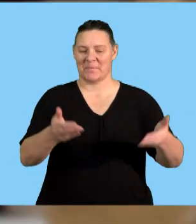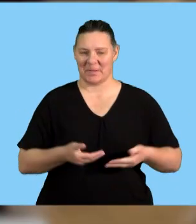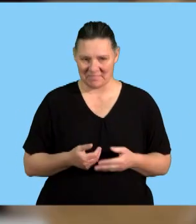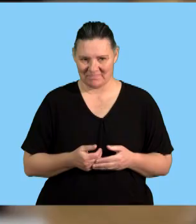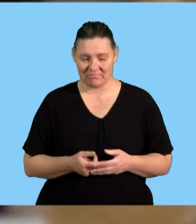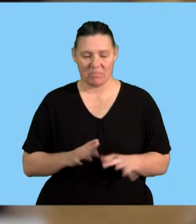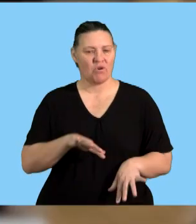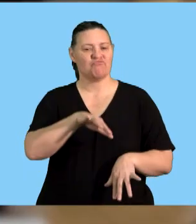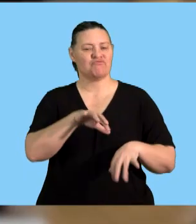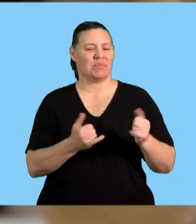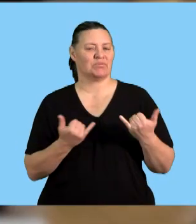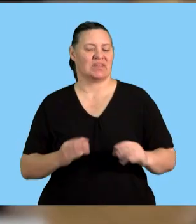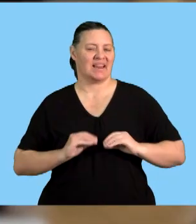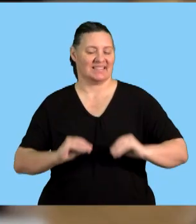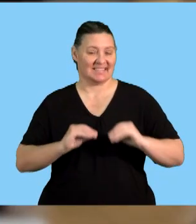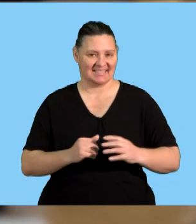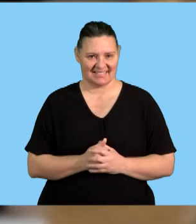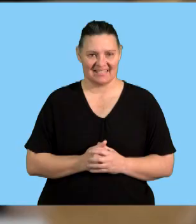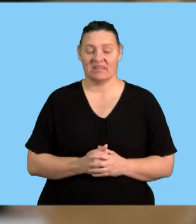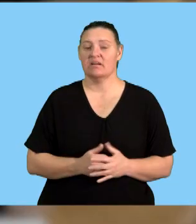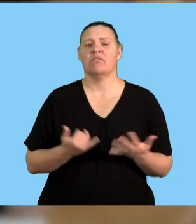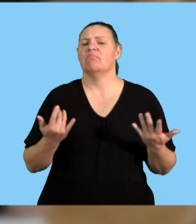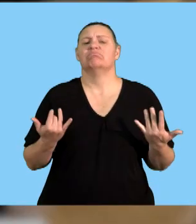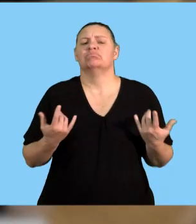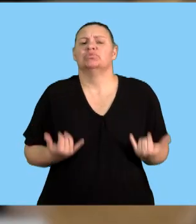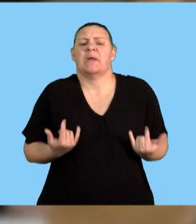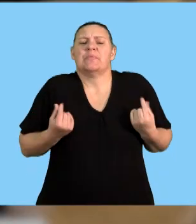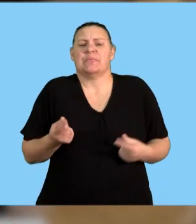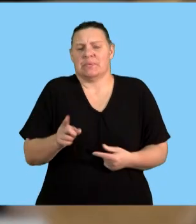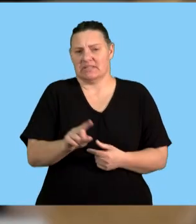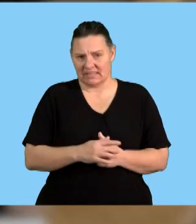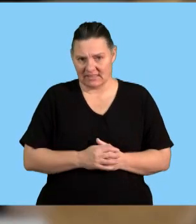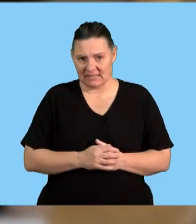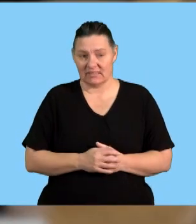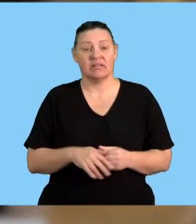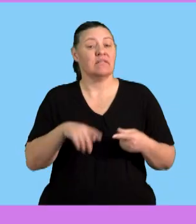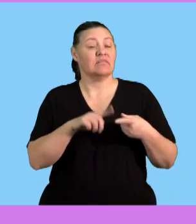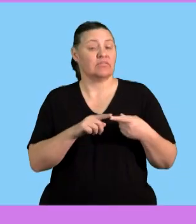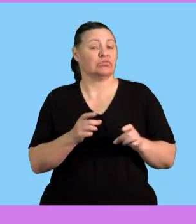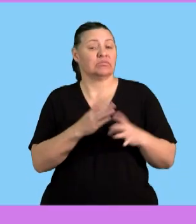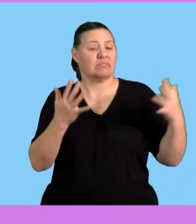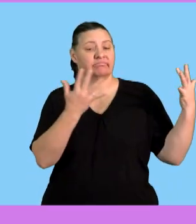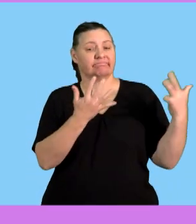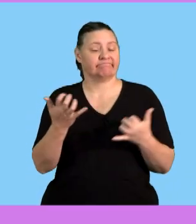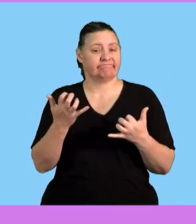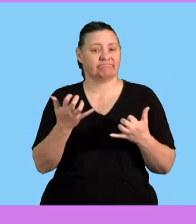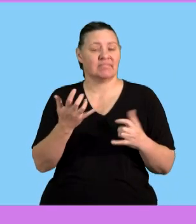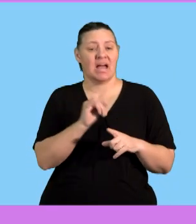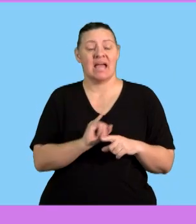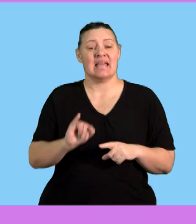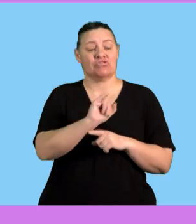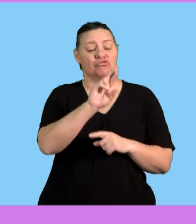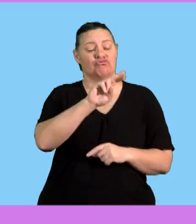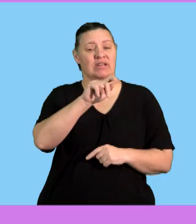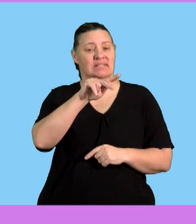Welcome back. Let's quickly wrap up today's lesson. What did we do? First, we started calculating